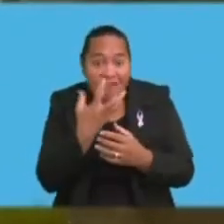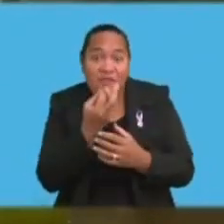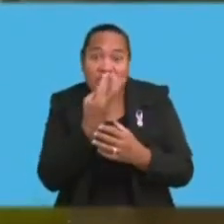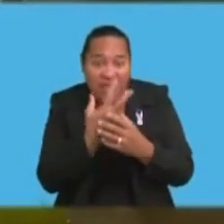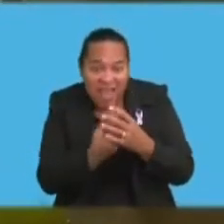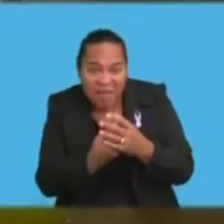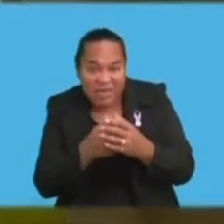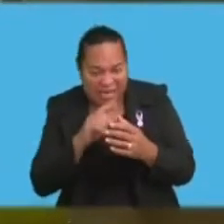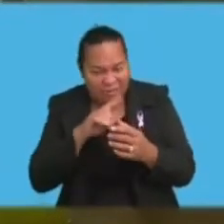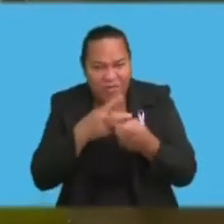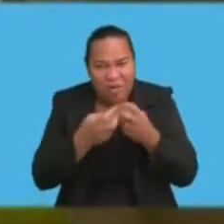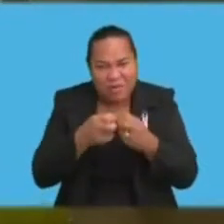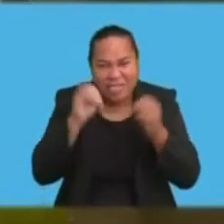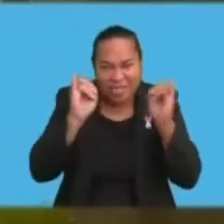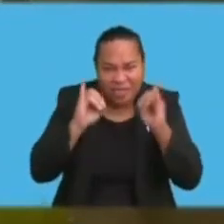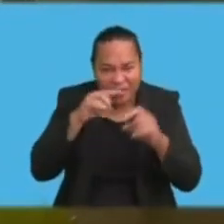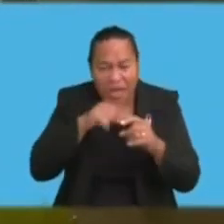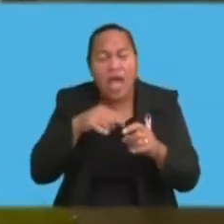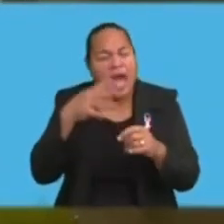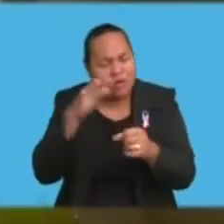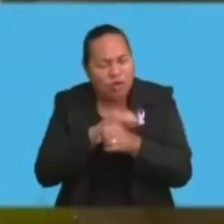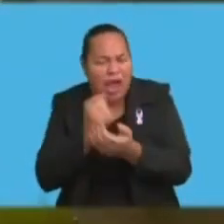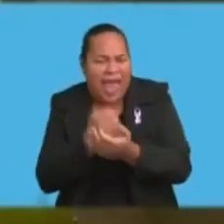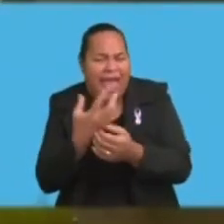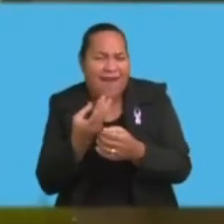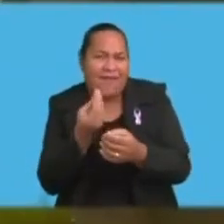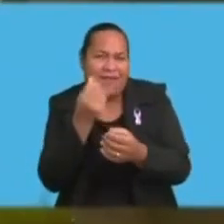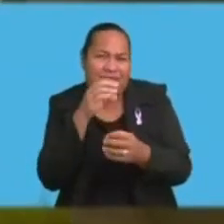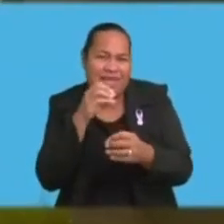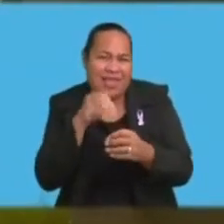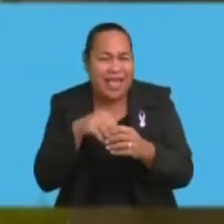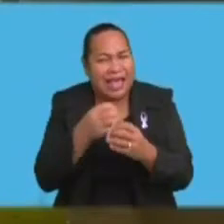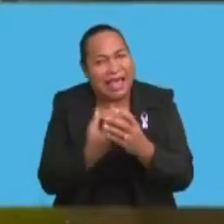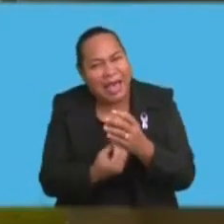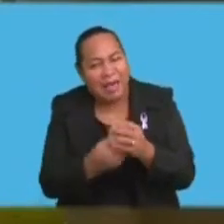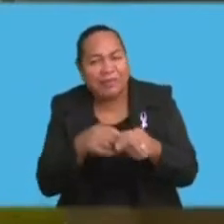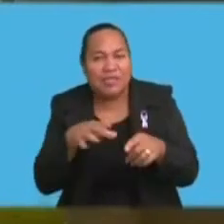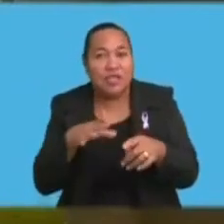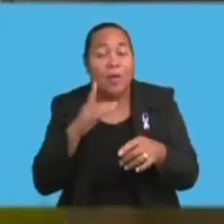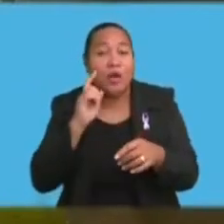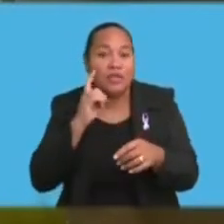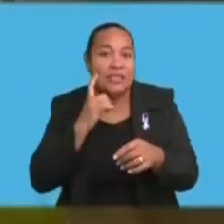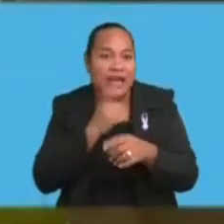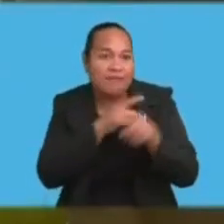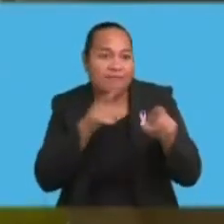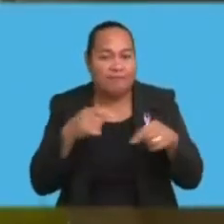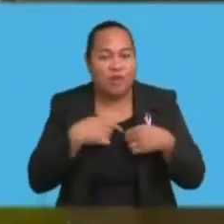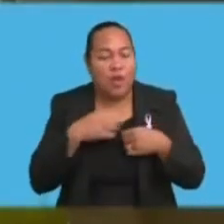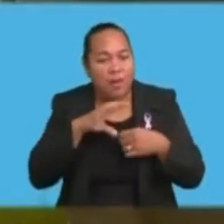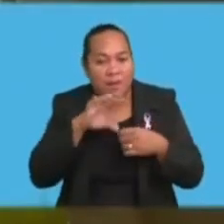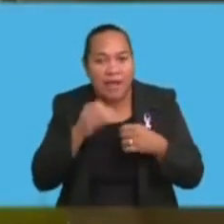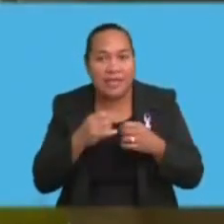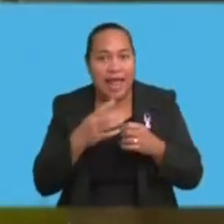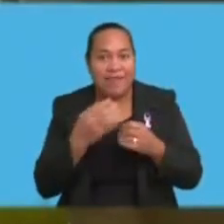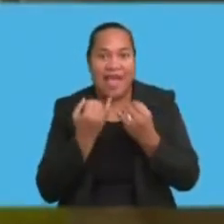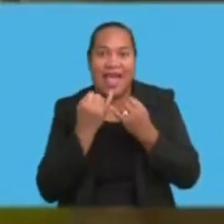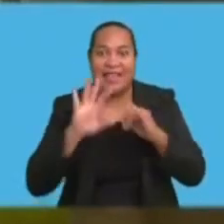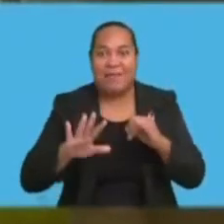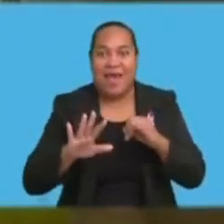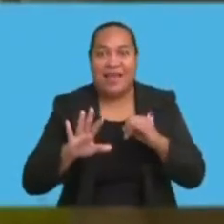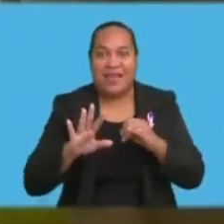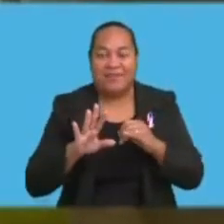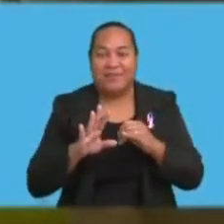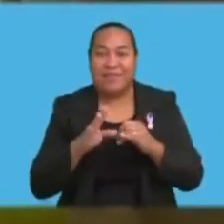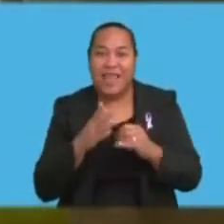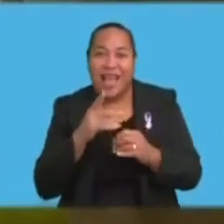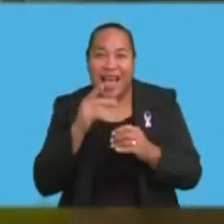I'm sure there's always been gaps, there will always be gaps, should there be any gaps, let's carry out an independent professional assessment as opposed to an